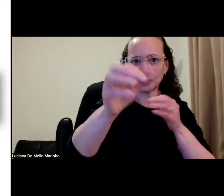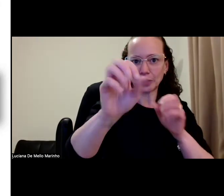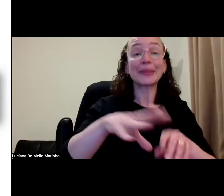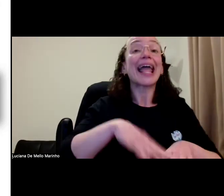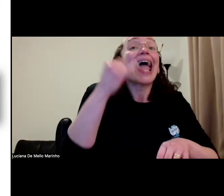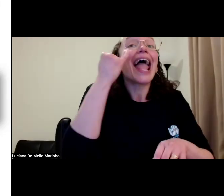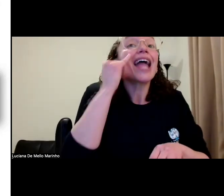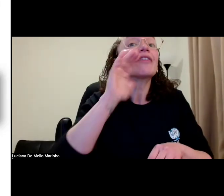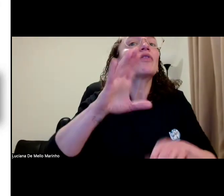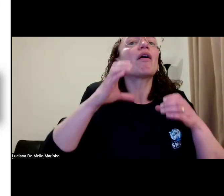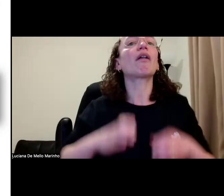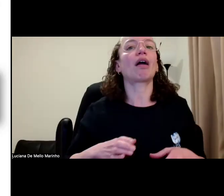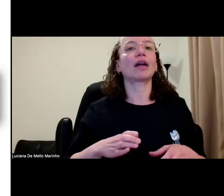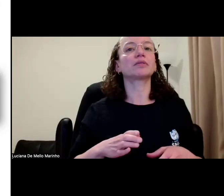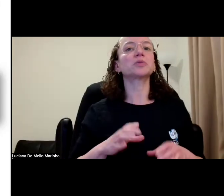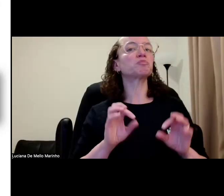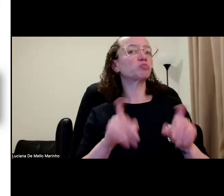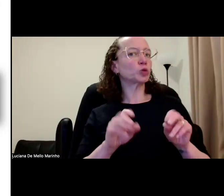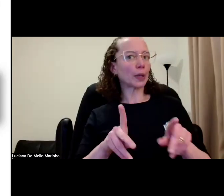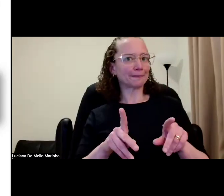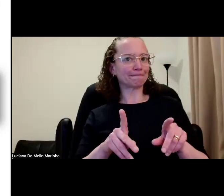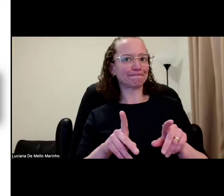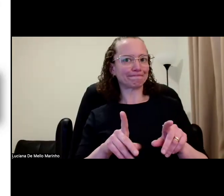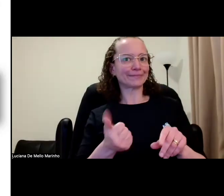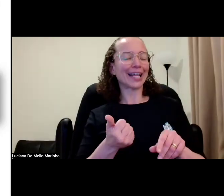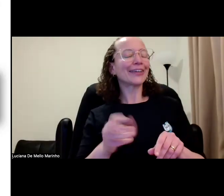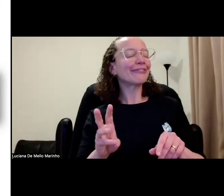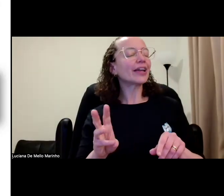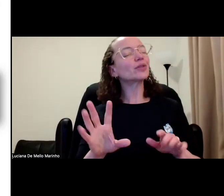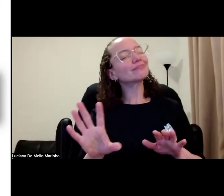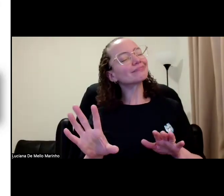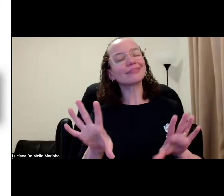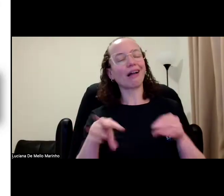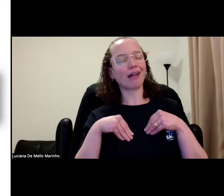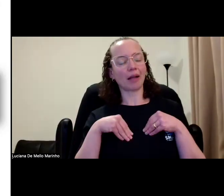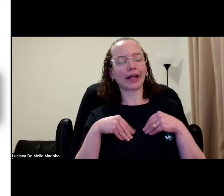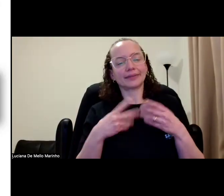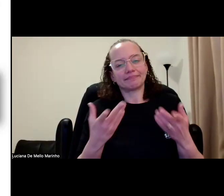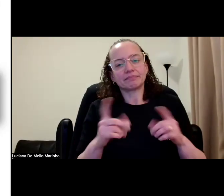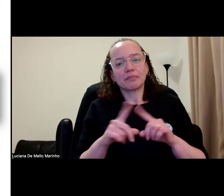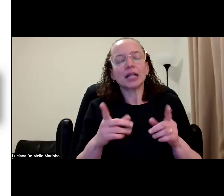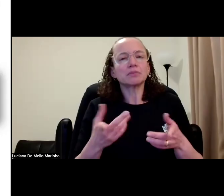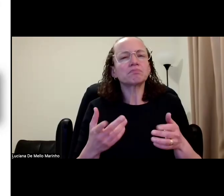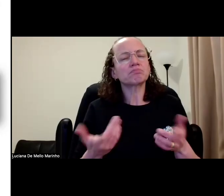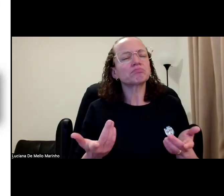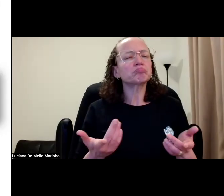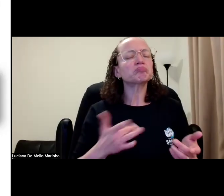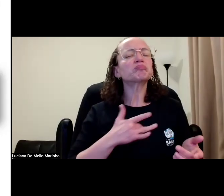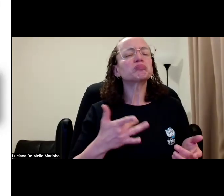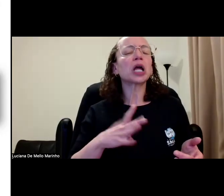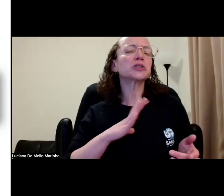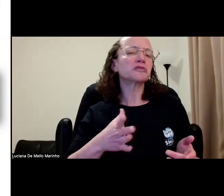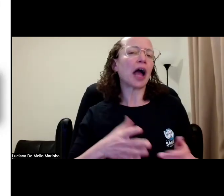then you can sign cavity going forward like this. If you have a client that's okay with that, few of them won't accept